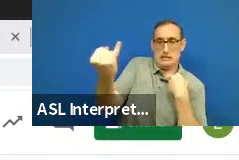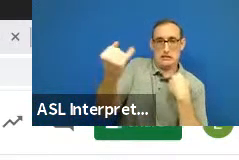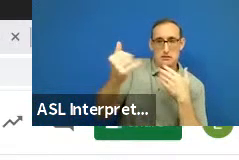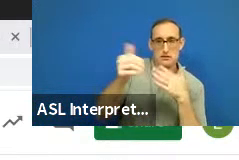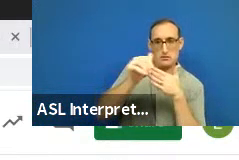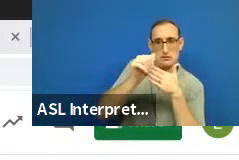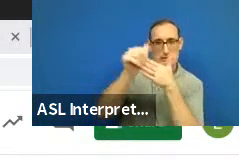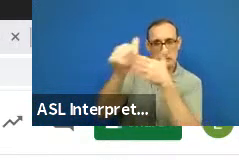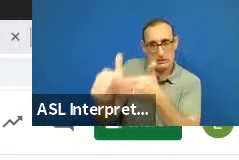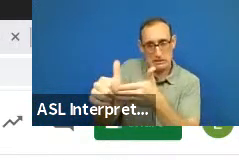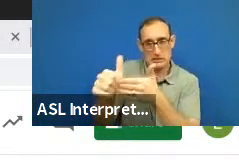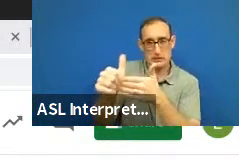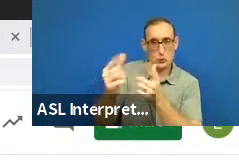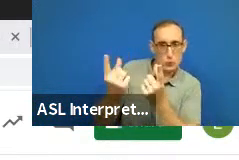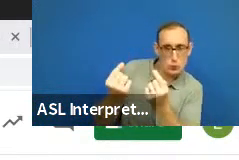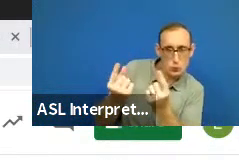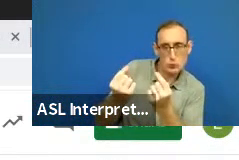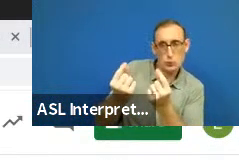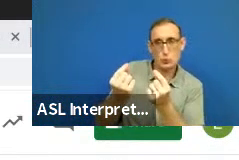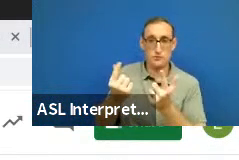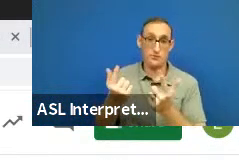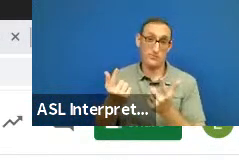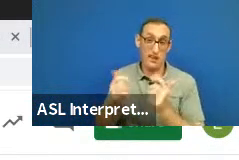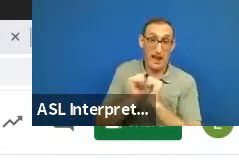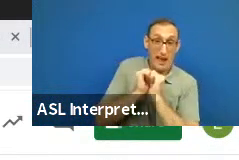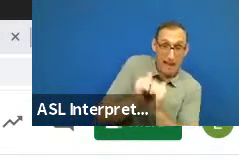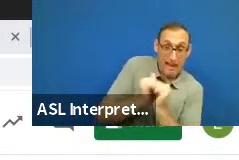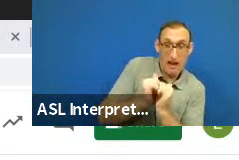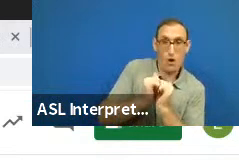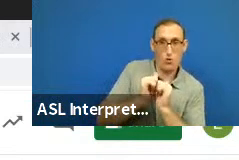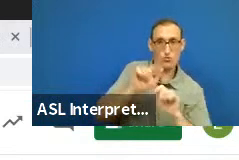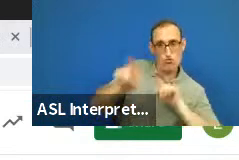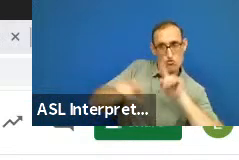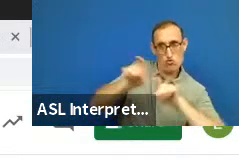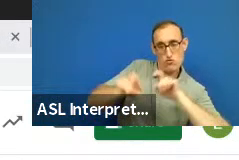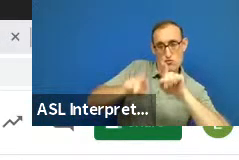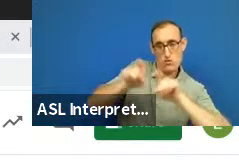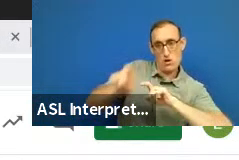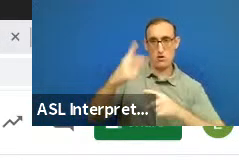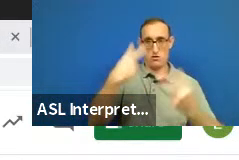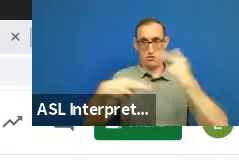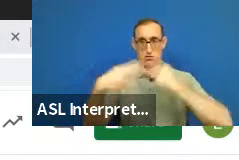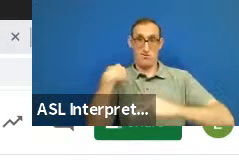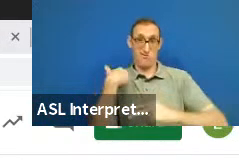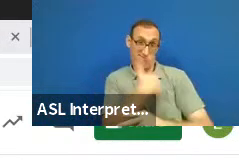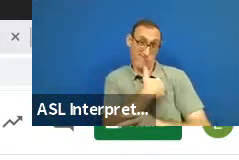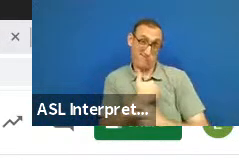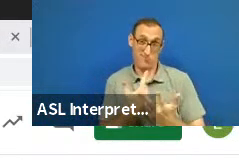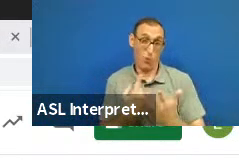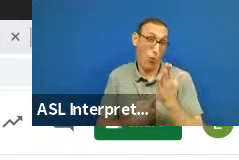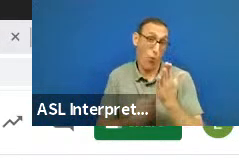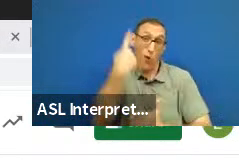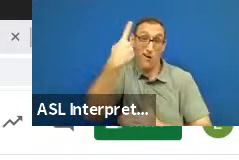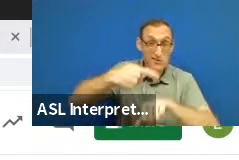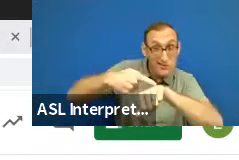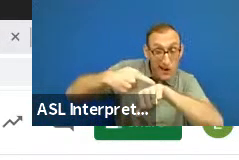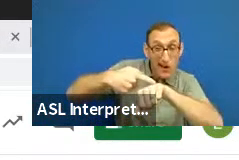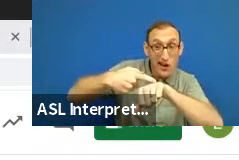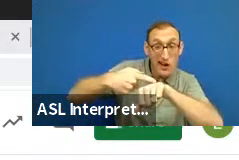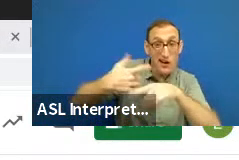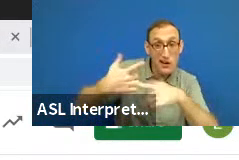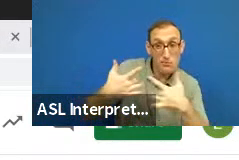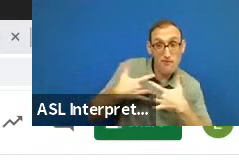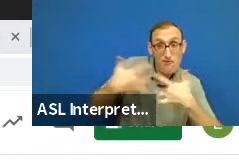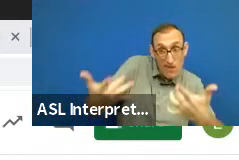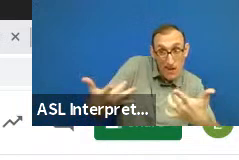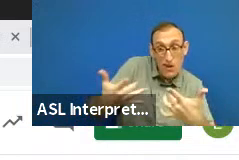possibly should be surveying and how to get it done. And then after this year, it would be a one-time expense, and we're